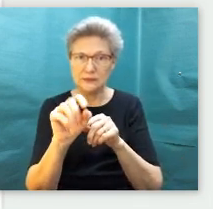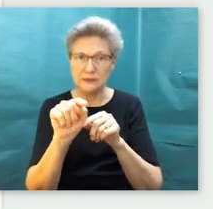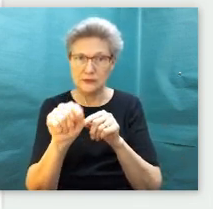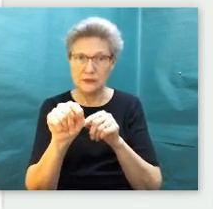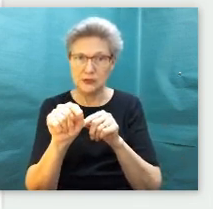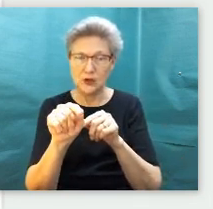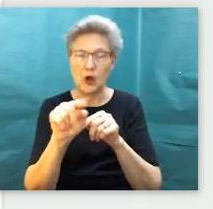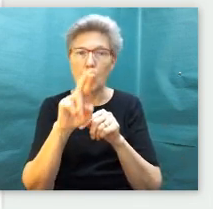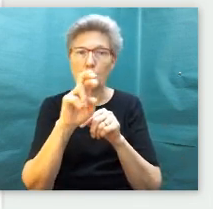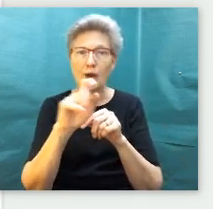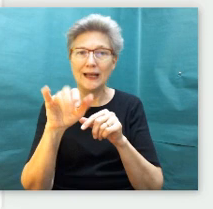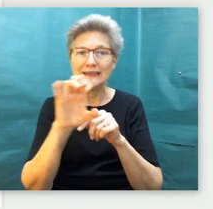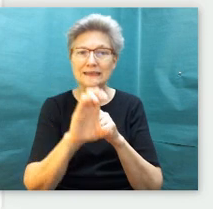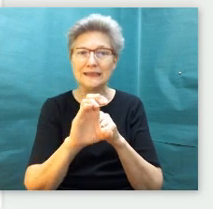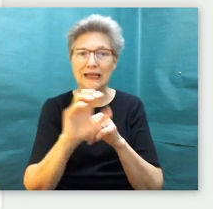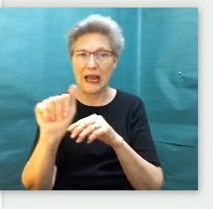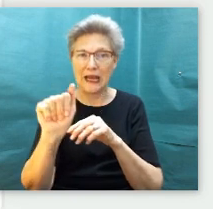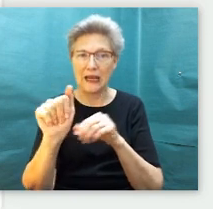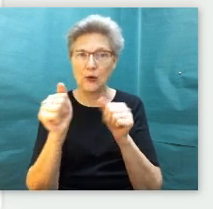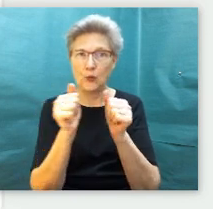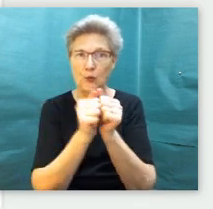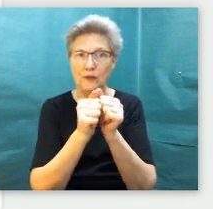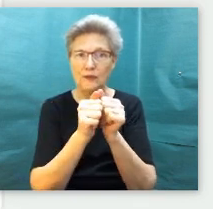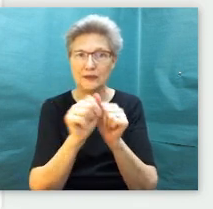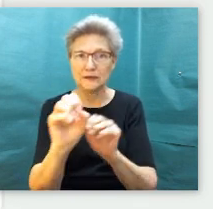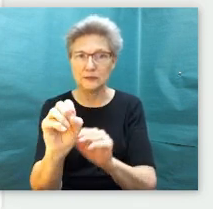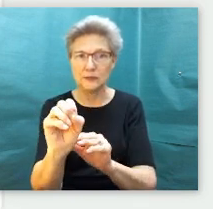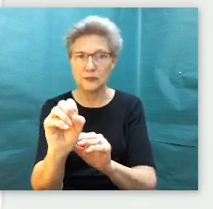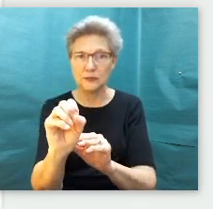ray CA with 0.